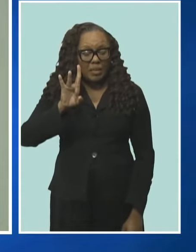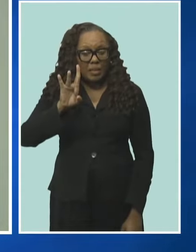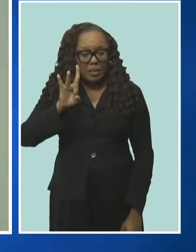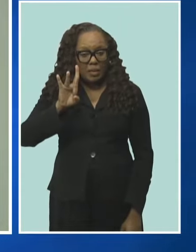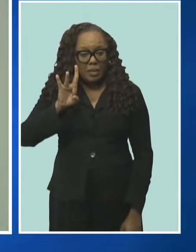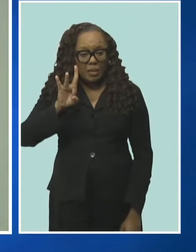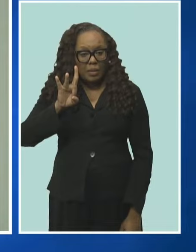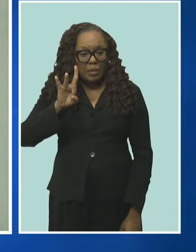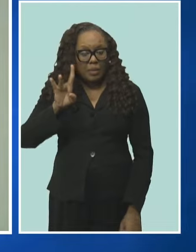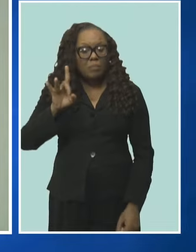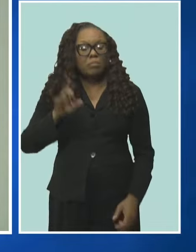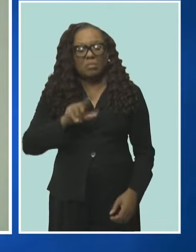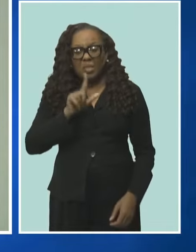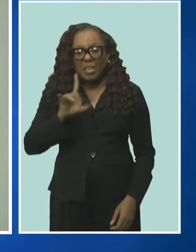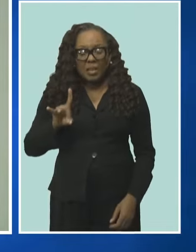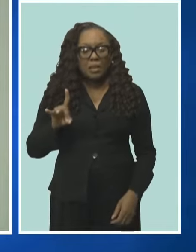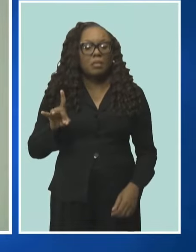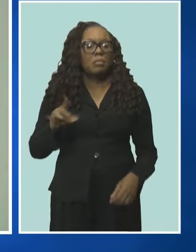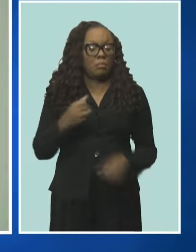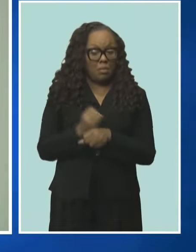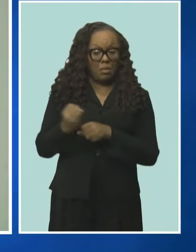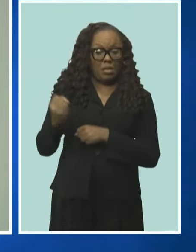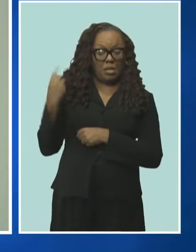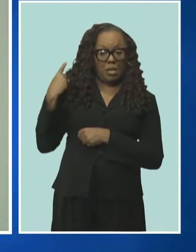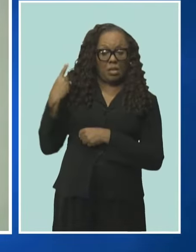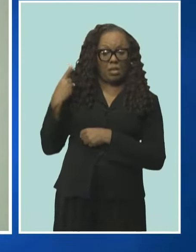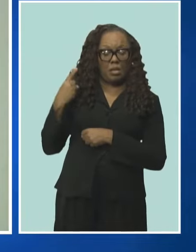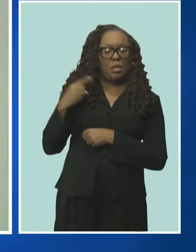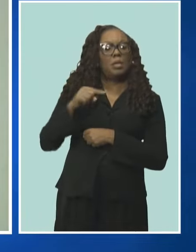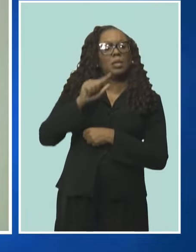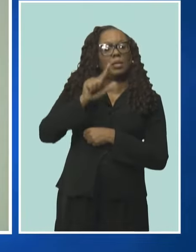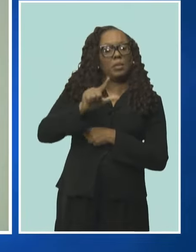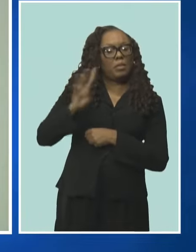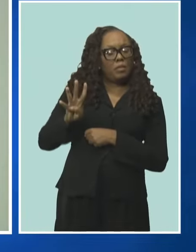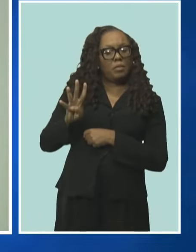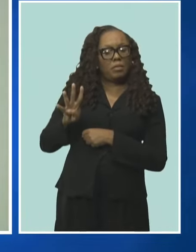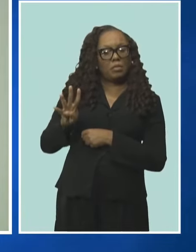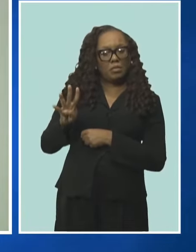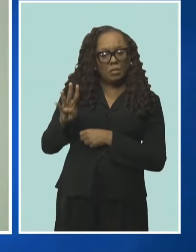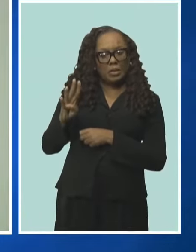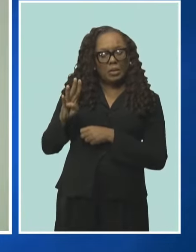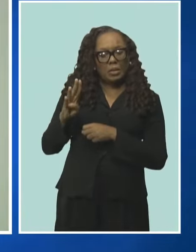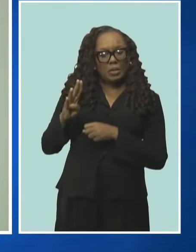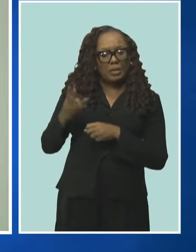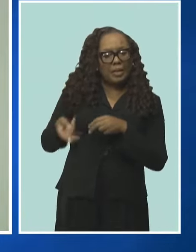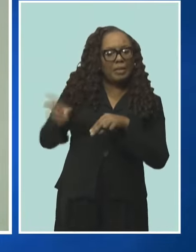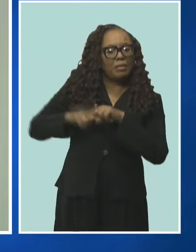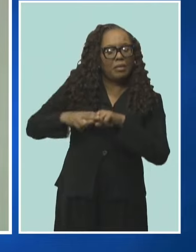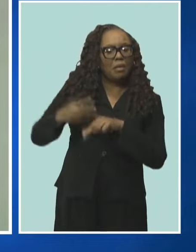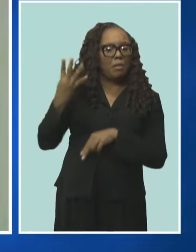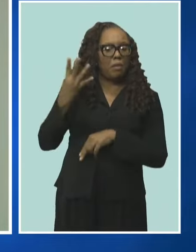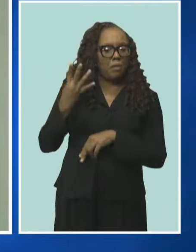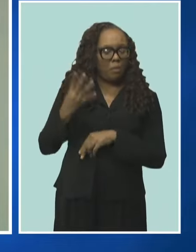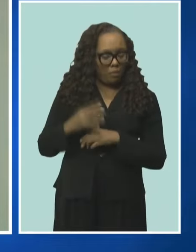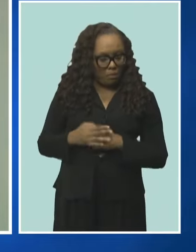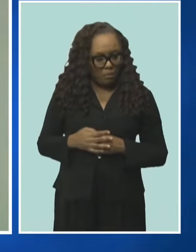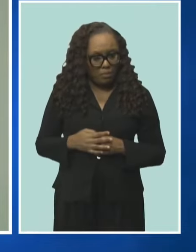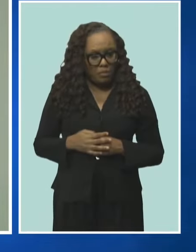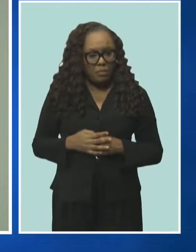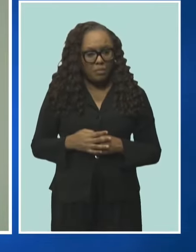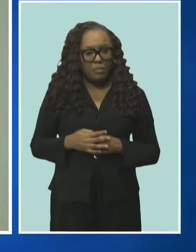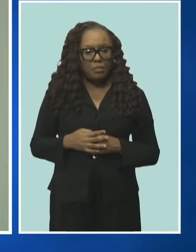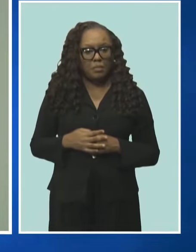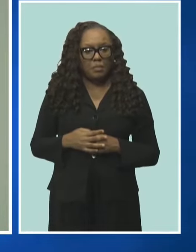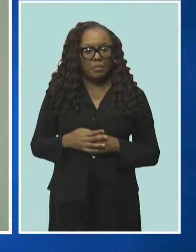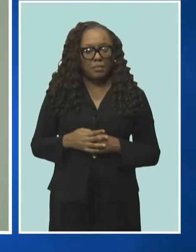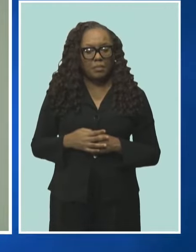to 24 for last year. So we are increased by 4 fires thus far for the year. Mm-hmm. And this is